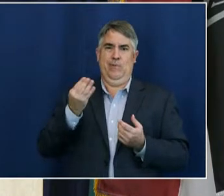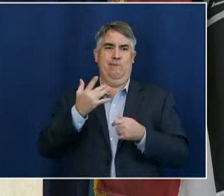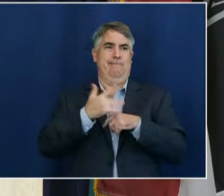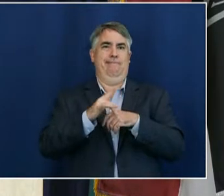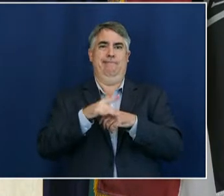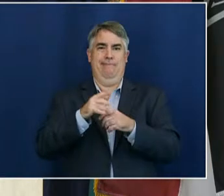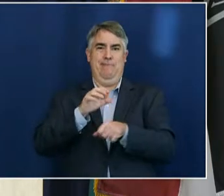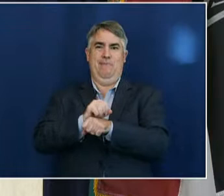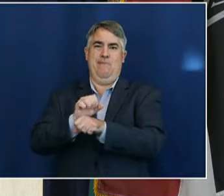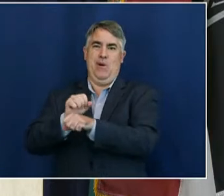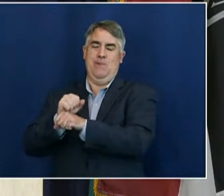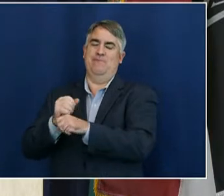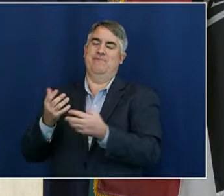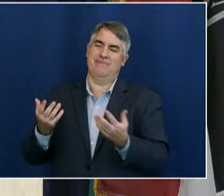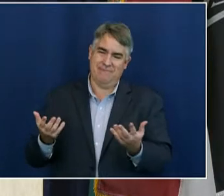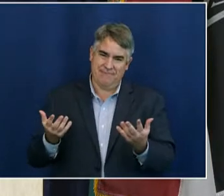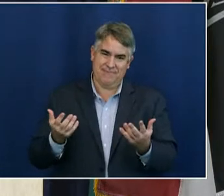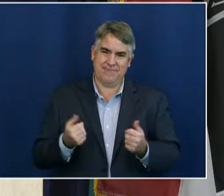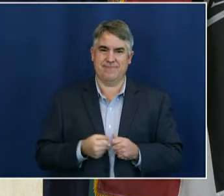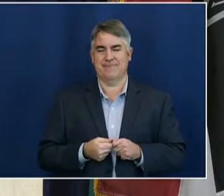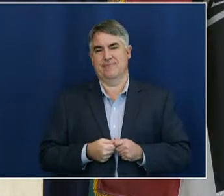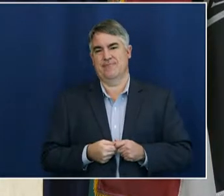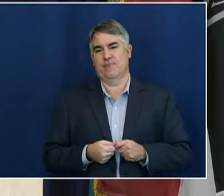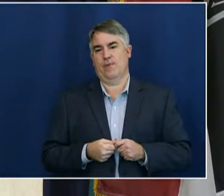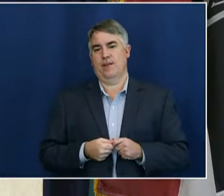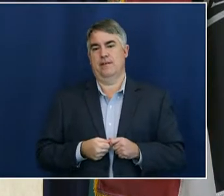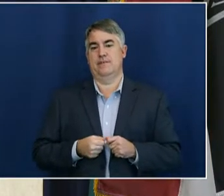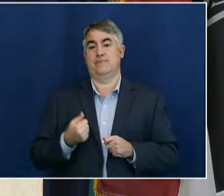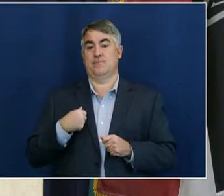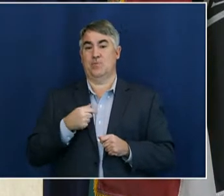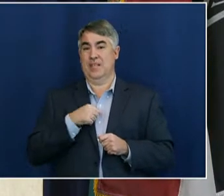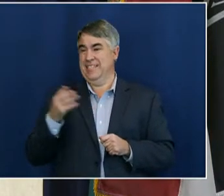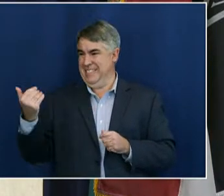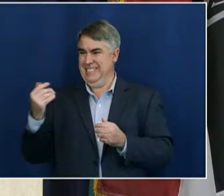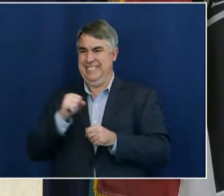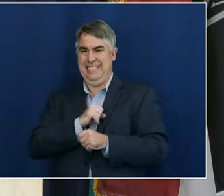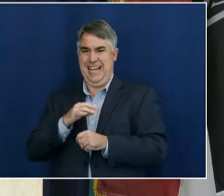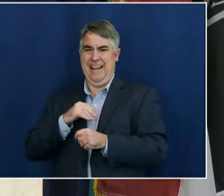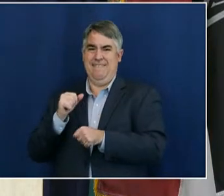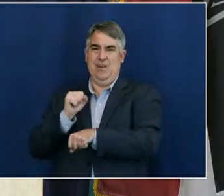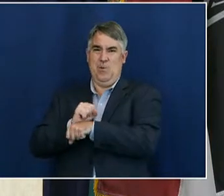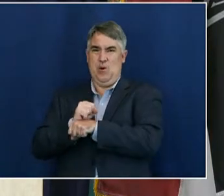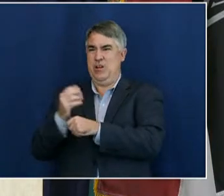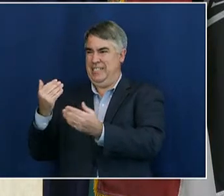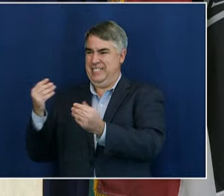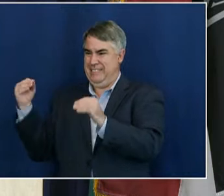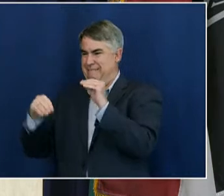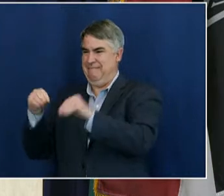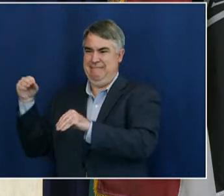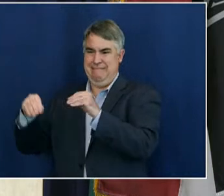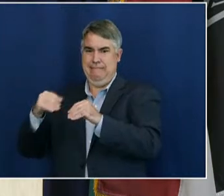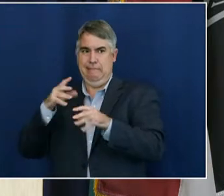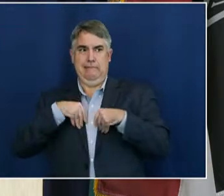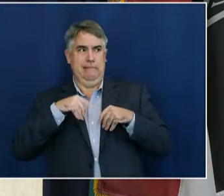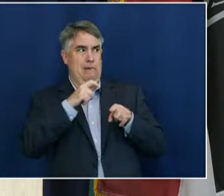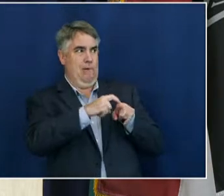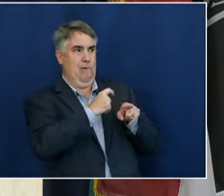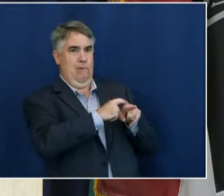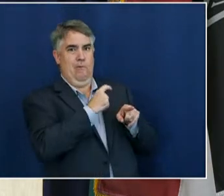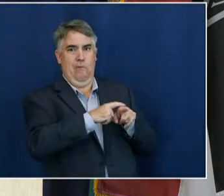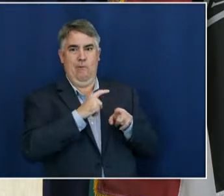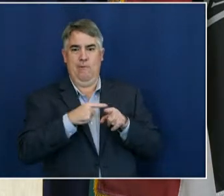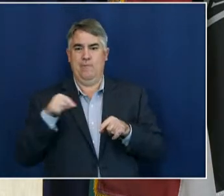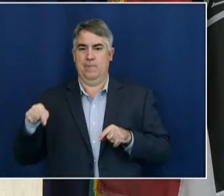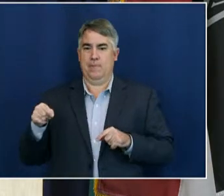challenging situation. And so we're moving staffing, we're increasing staffing on the phone lines. We continue to really plead with the public. If you're not